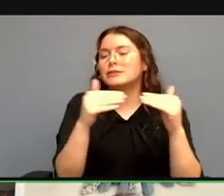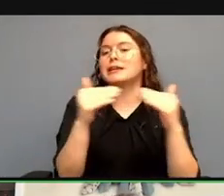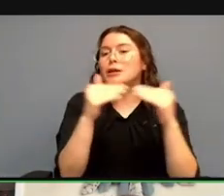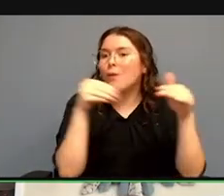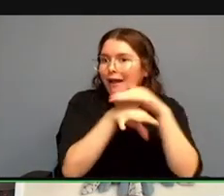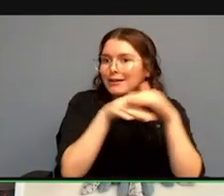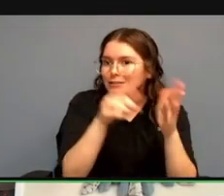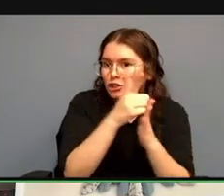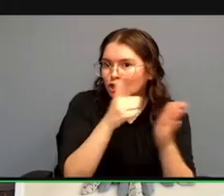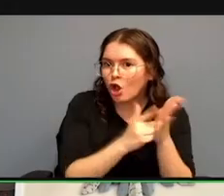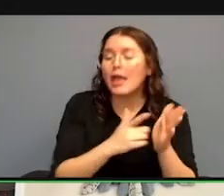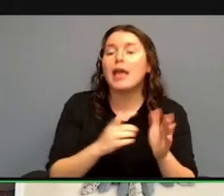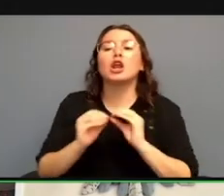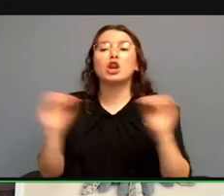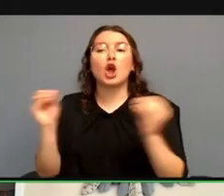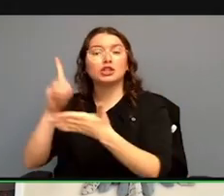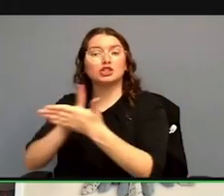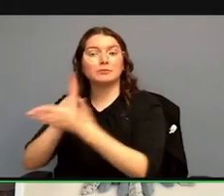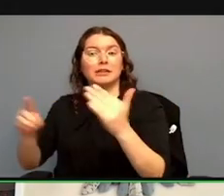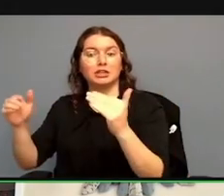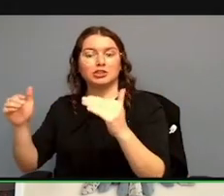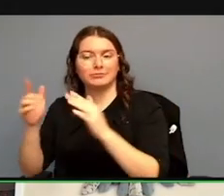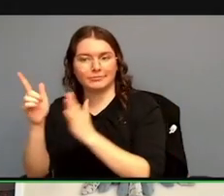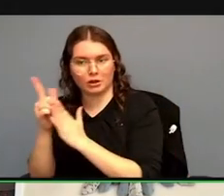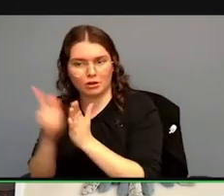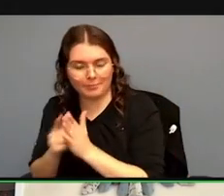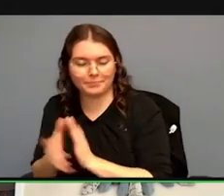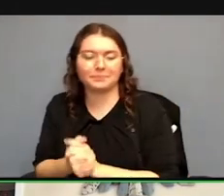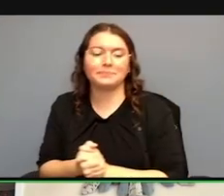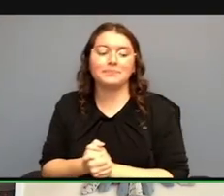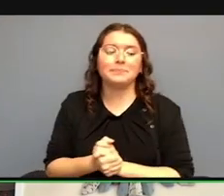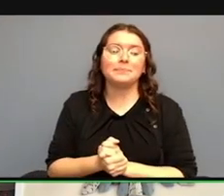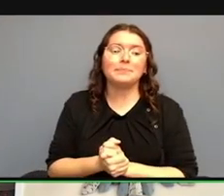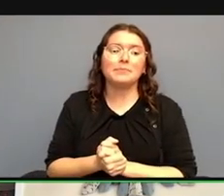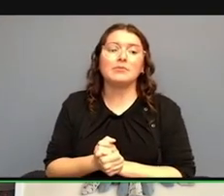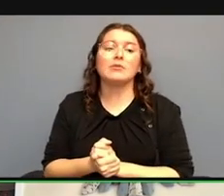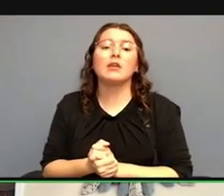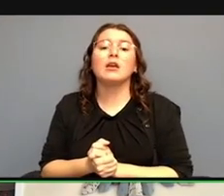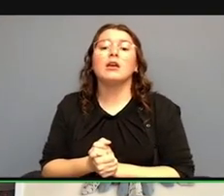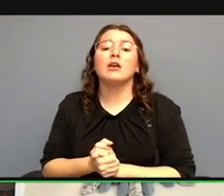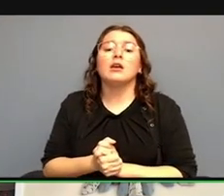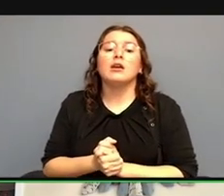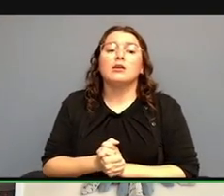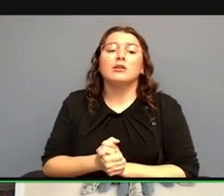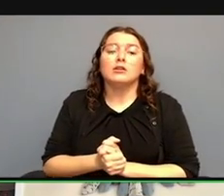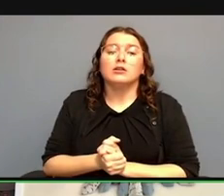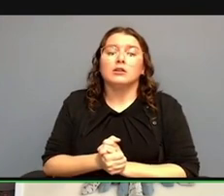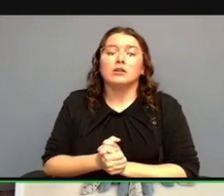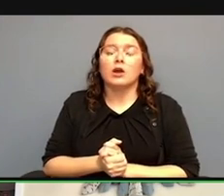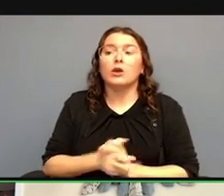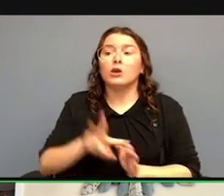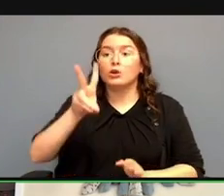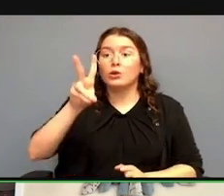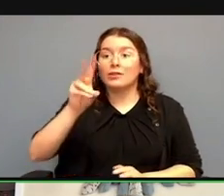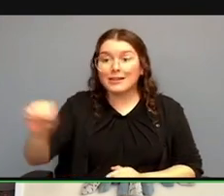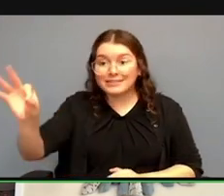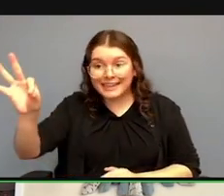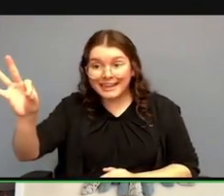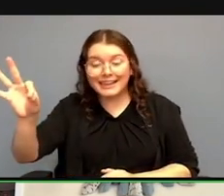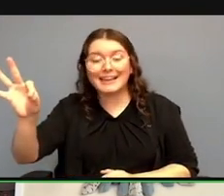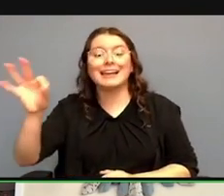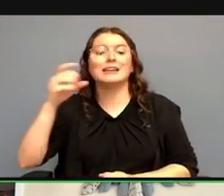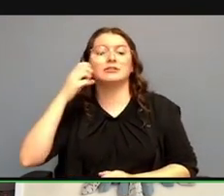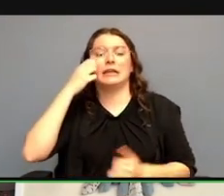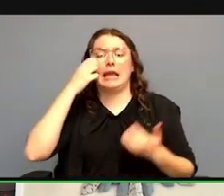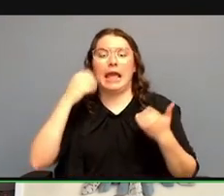law. As of 2009, if you have mitigating measures,